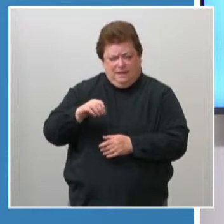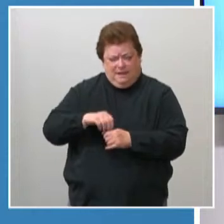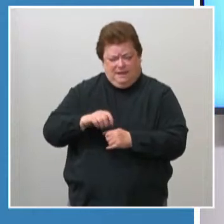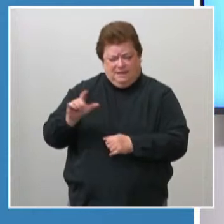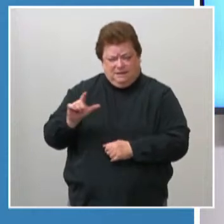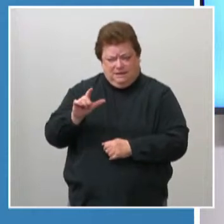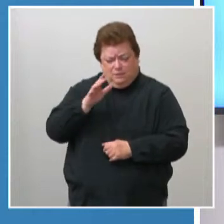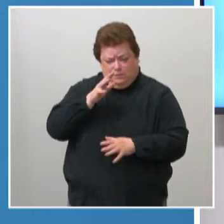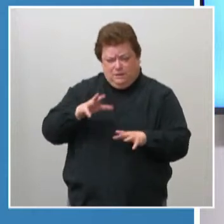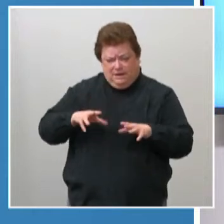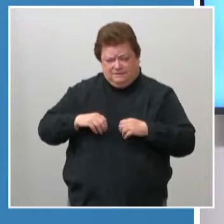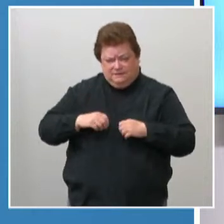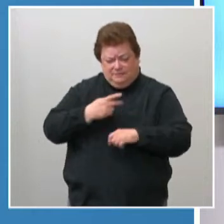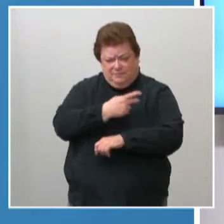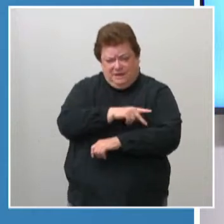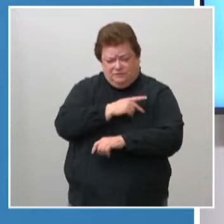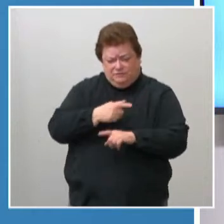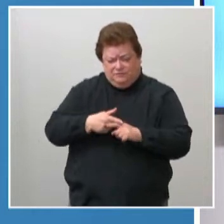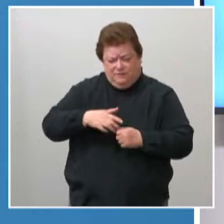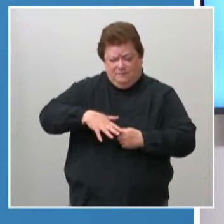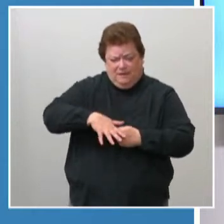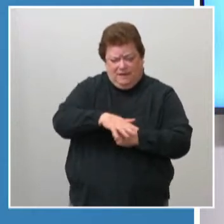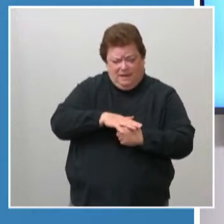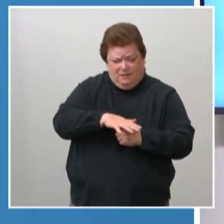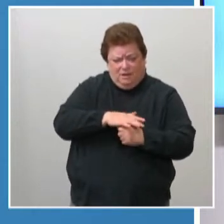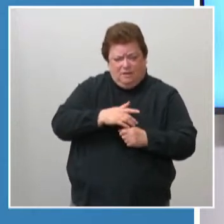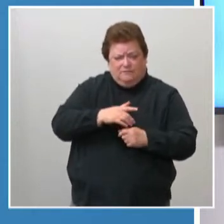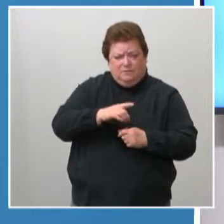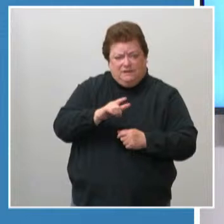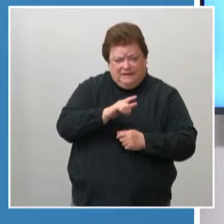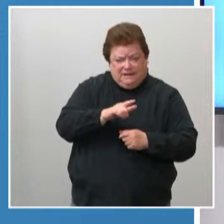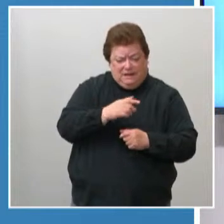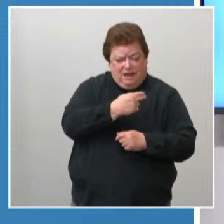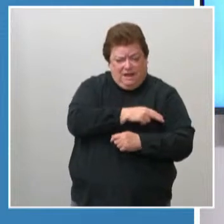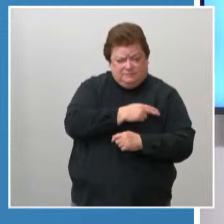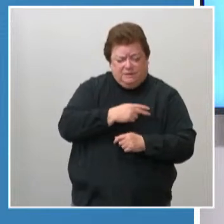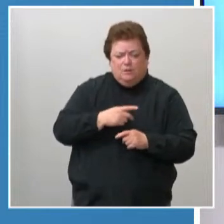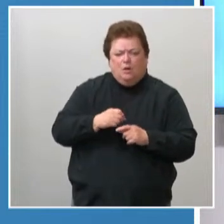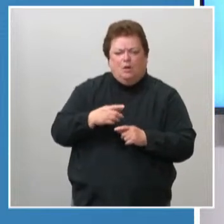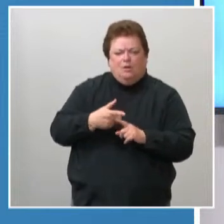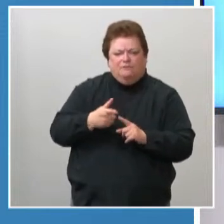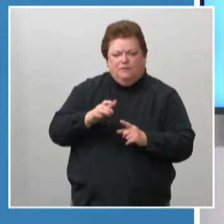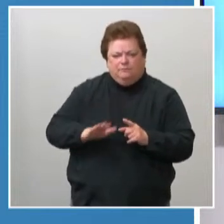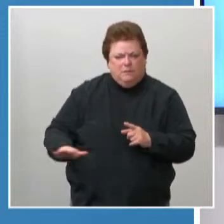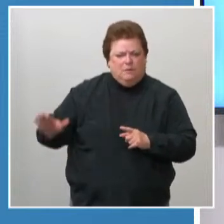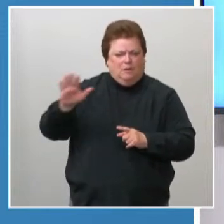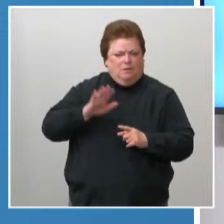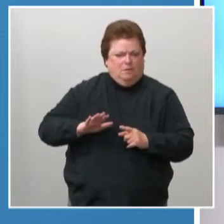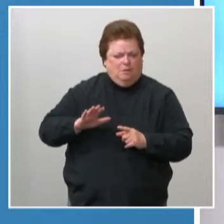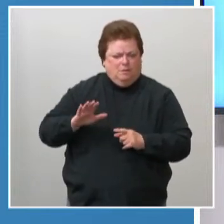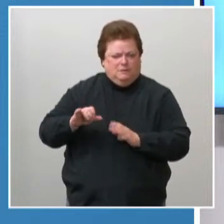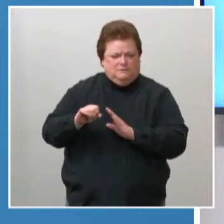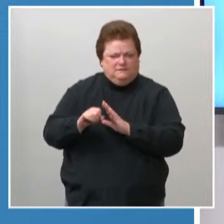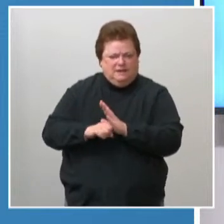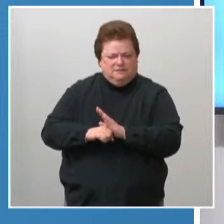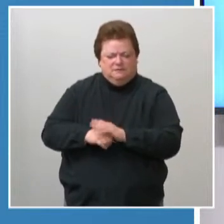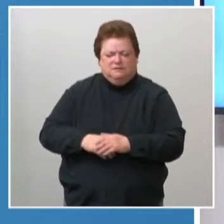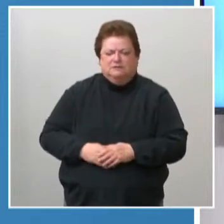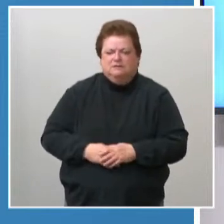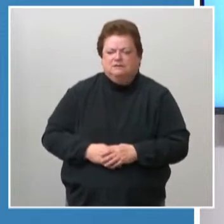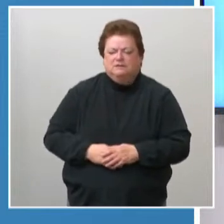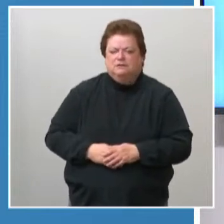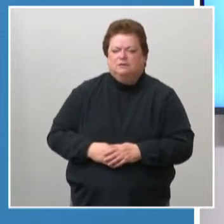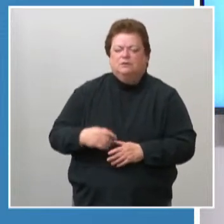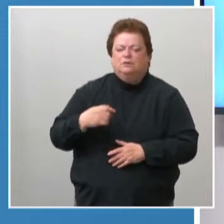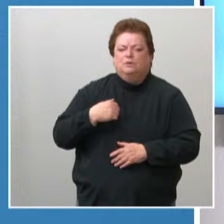taking patients from the area, from Lincoln hospitals, or are they taking patients from all over, just where the need is greatest? We